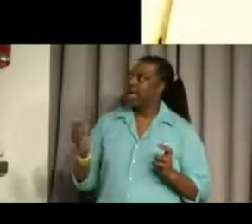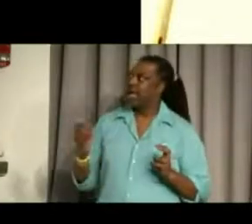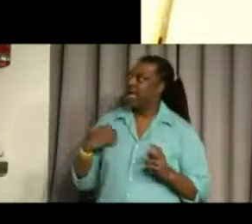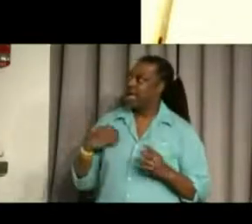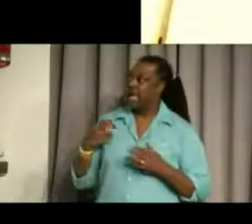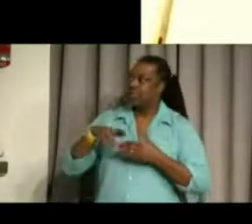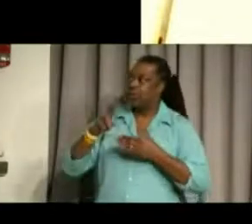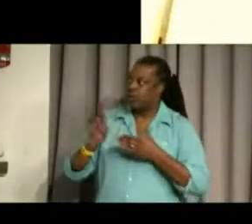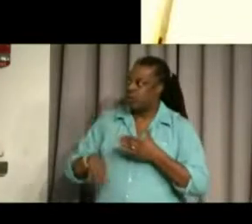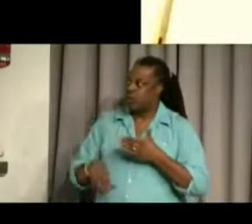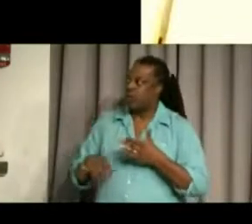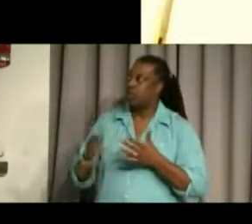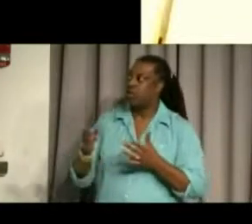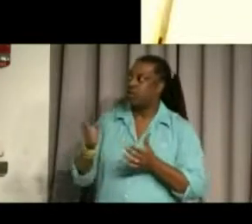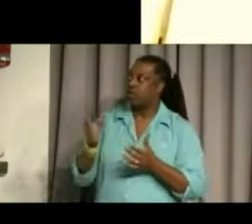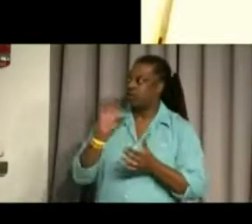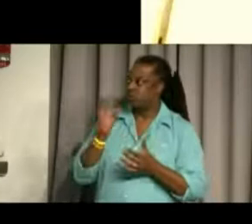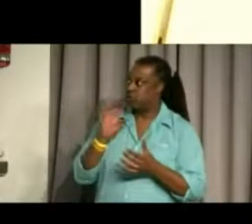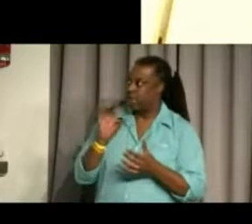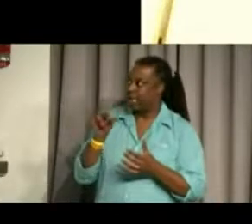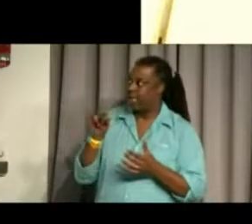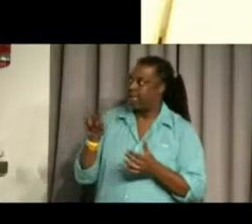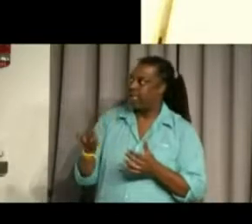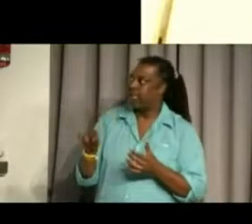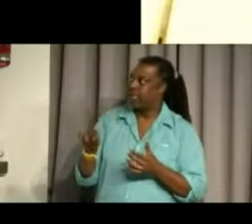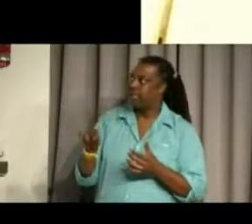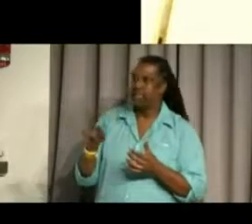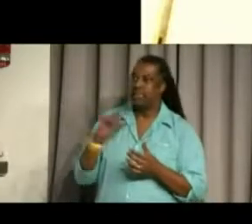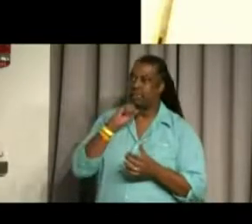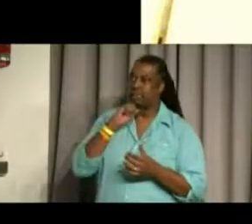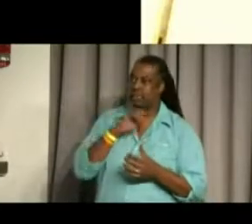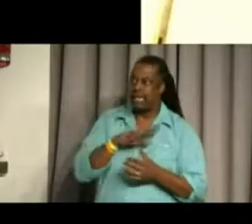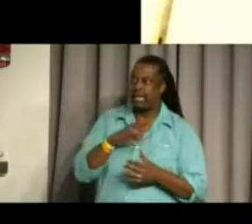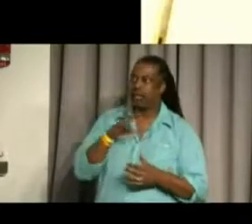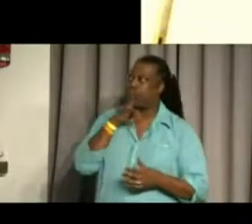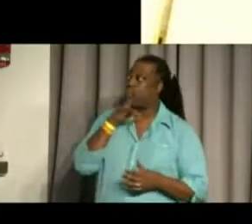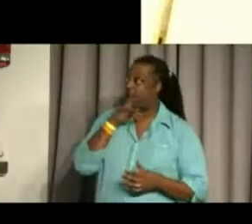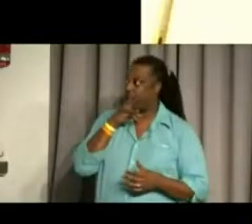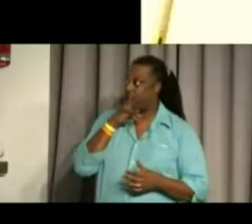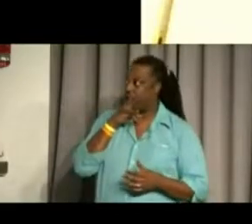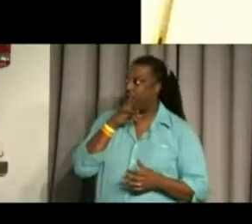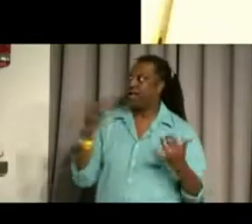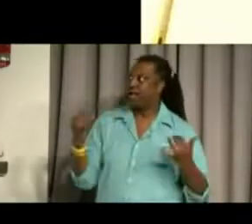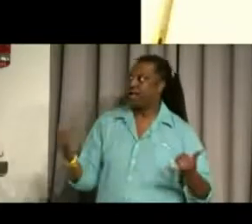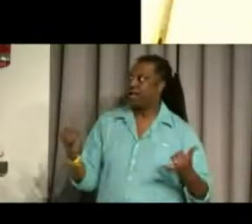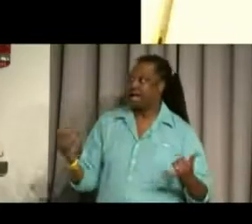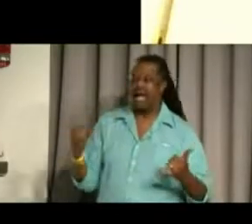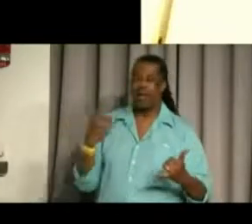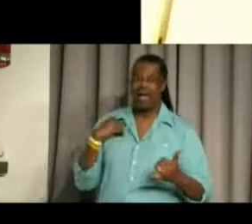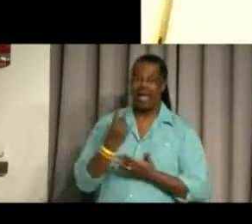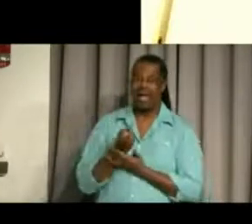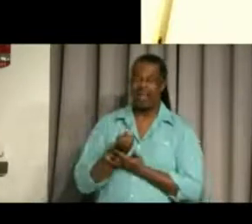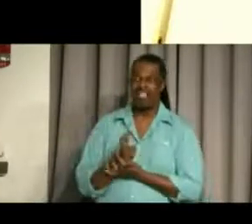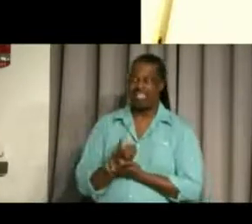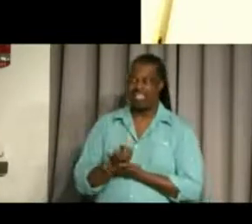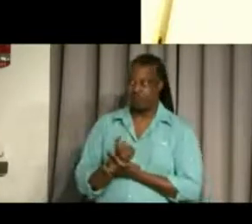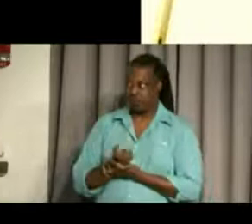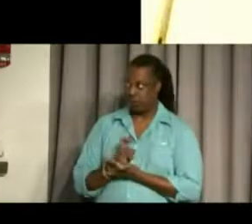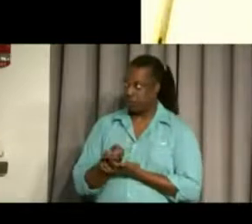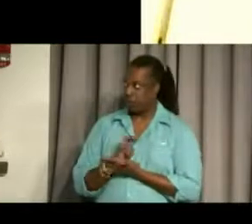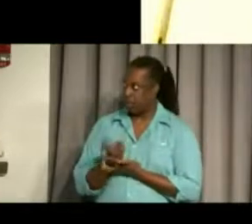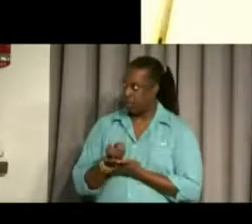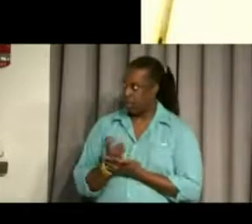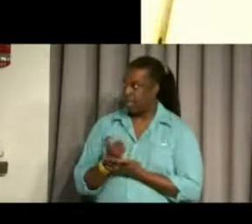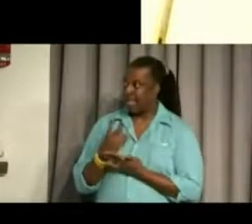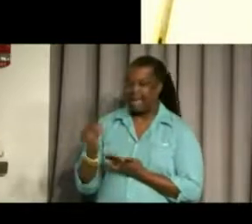of drinking this tainted water. I now have seizures and I am